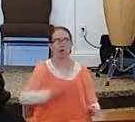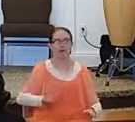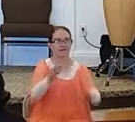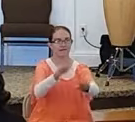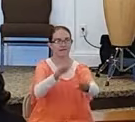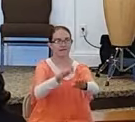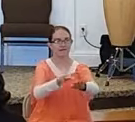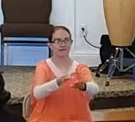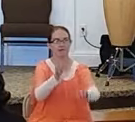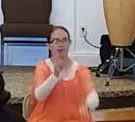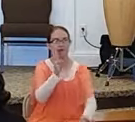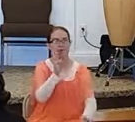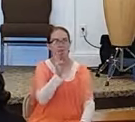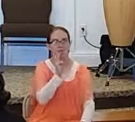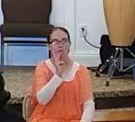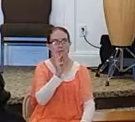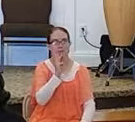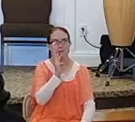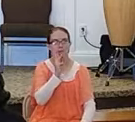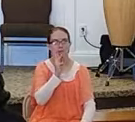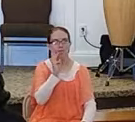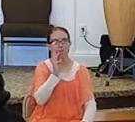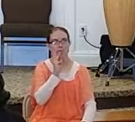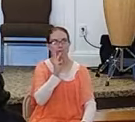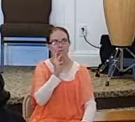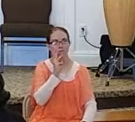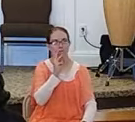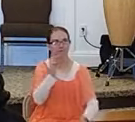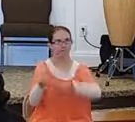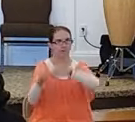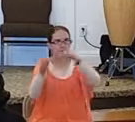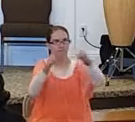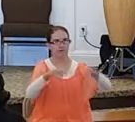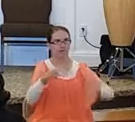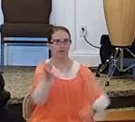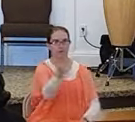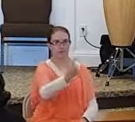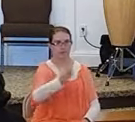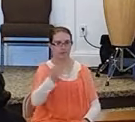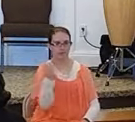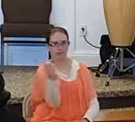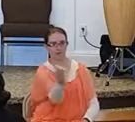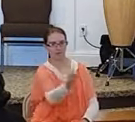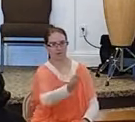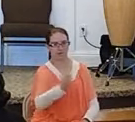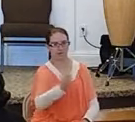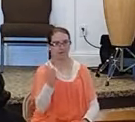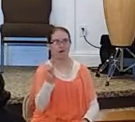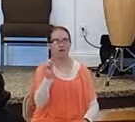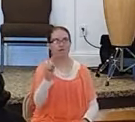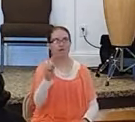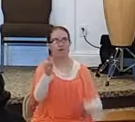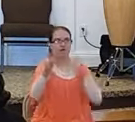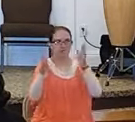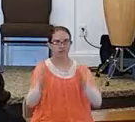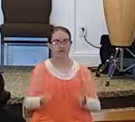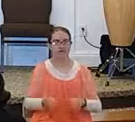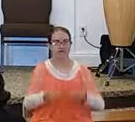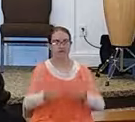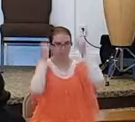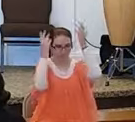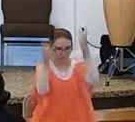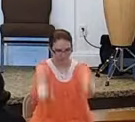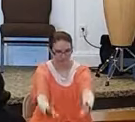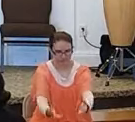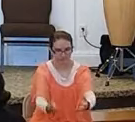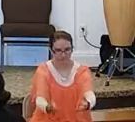that water, and the water would begin to move. It said the moving of the water, hallelujah. Yeah. And the first person that dropped into the